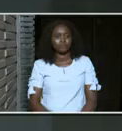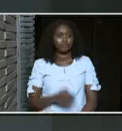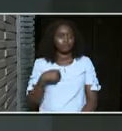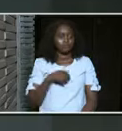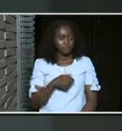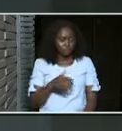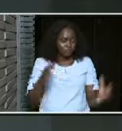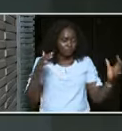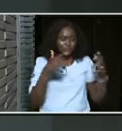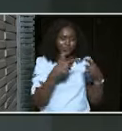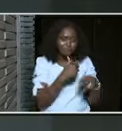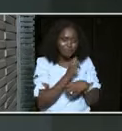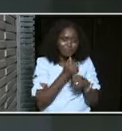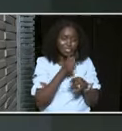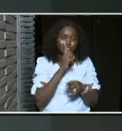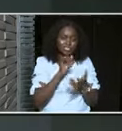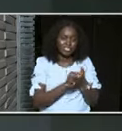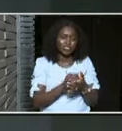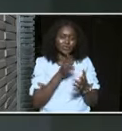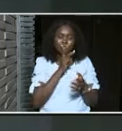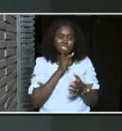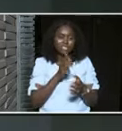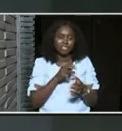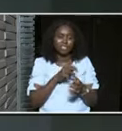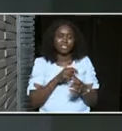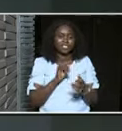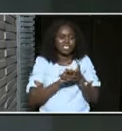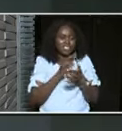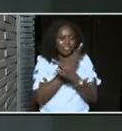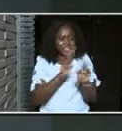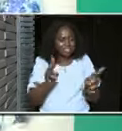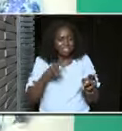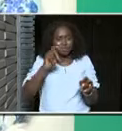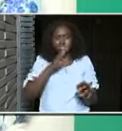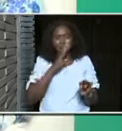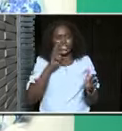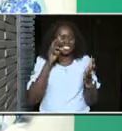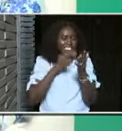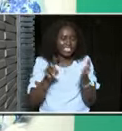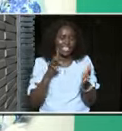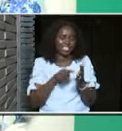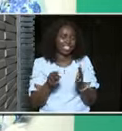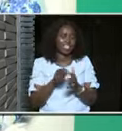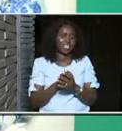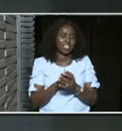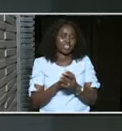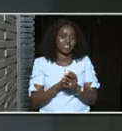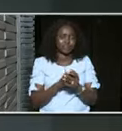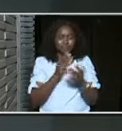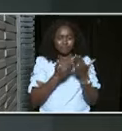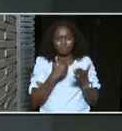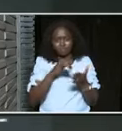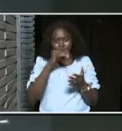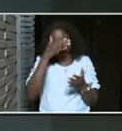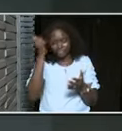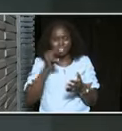water being released just like that must be checked together. And before I forget, I have to